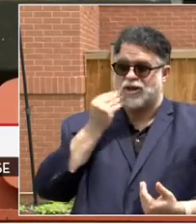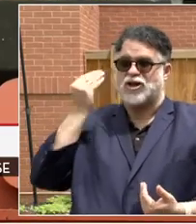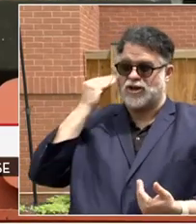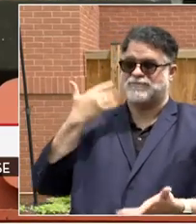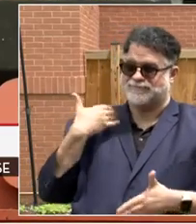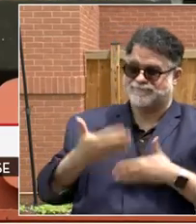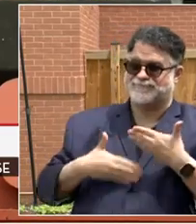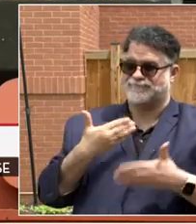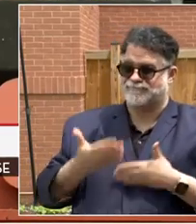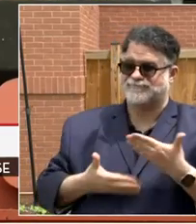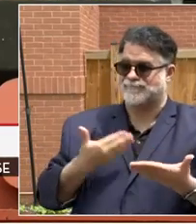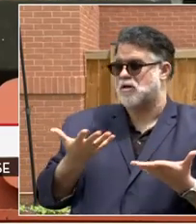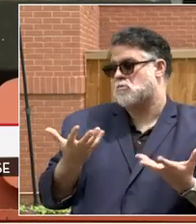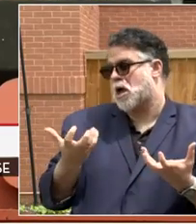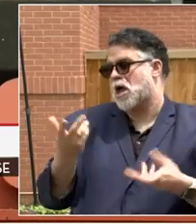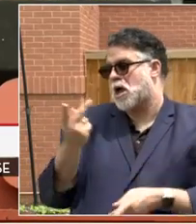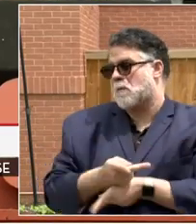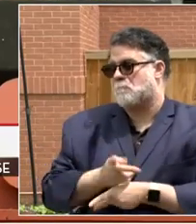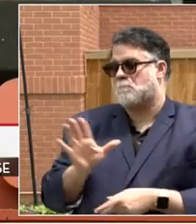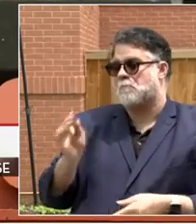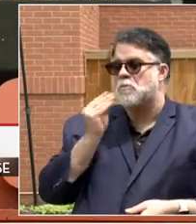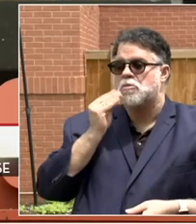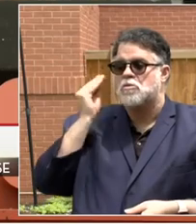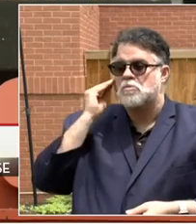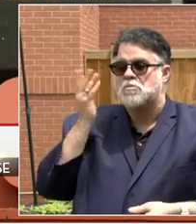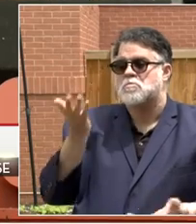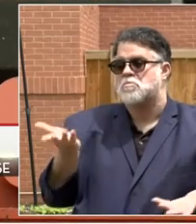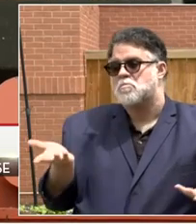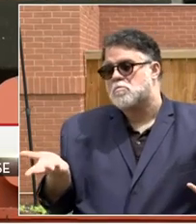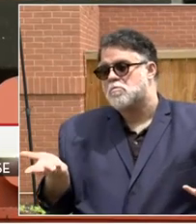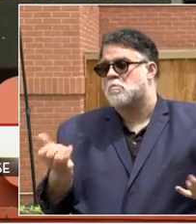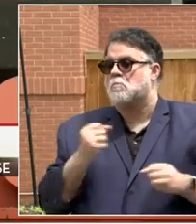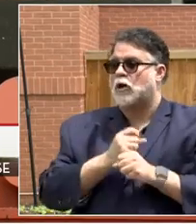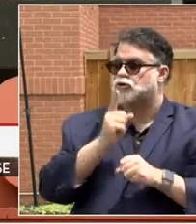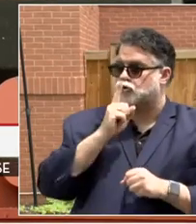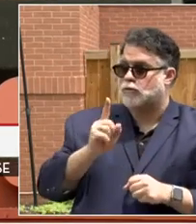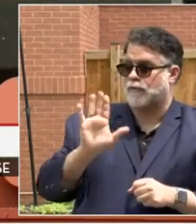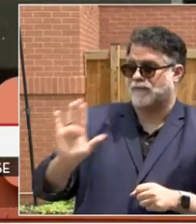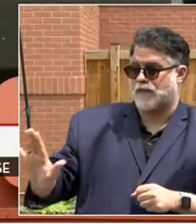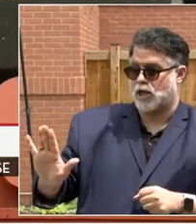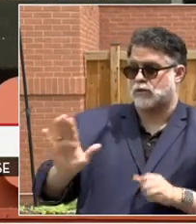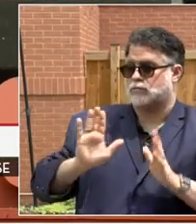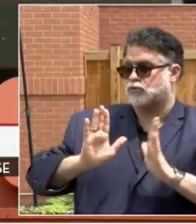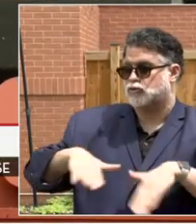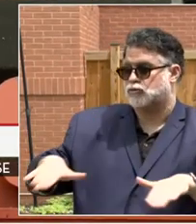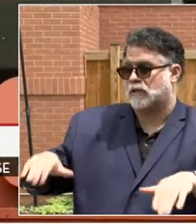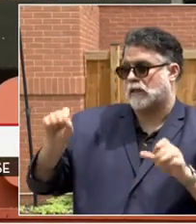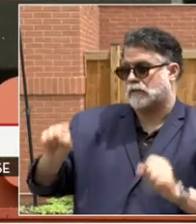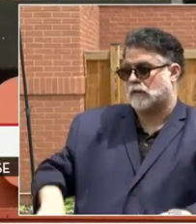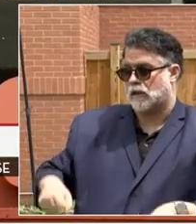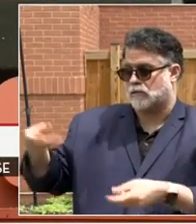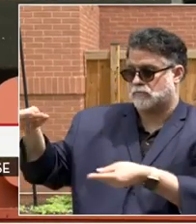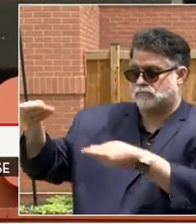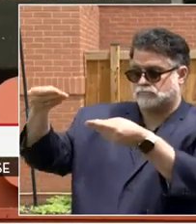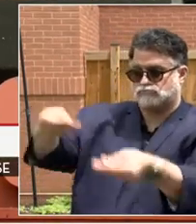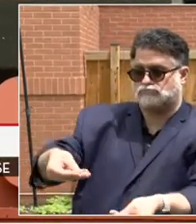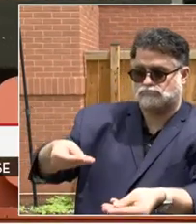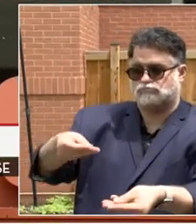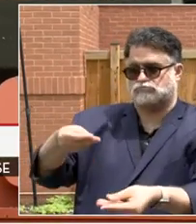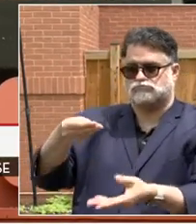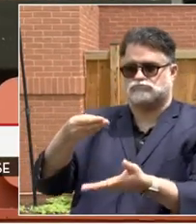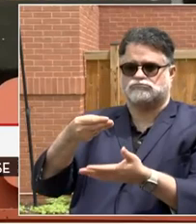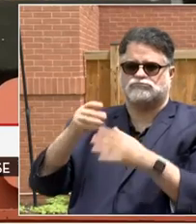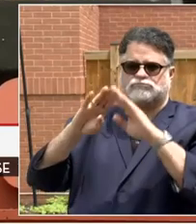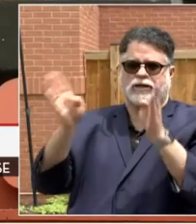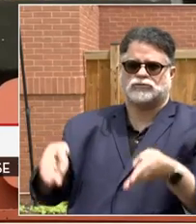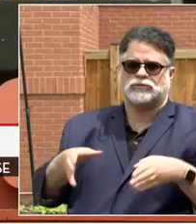who wants to be able to make sure that their children can have that home when they're gone. And so that's why